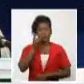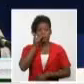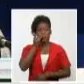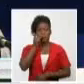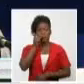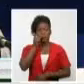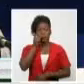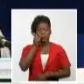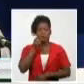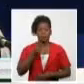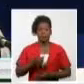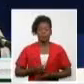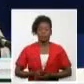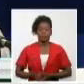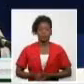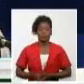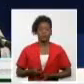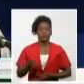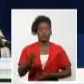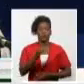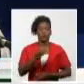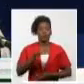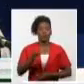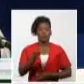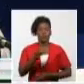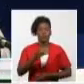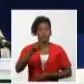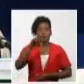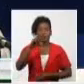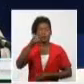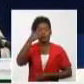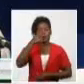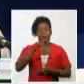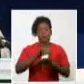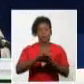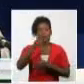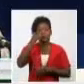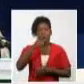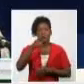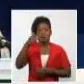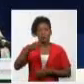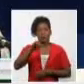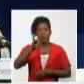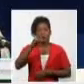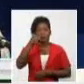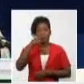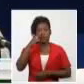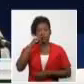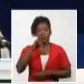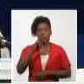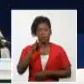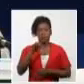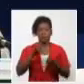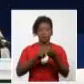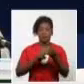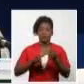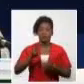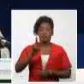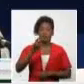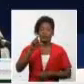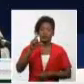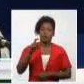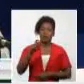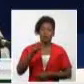The beginning of our briefing today is sad because we have to convey our heartfelt